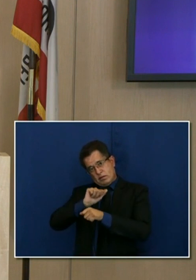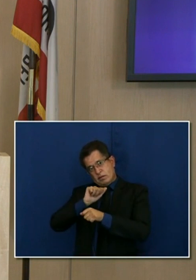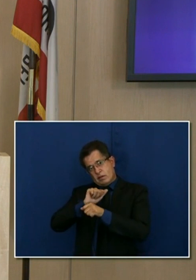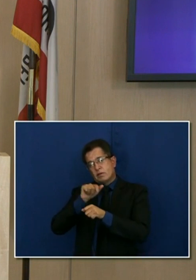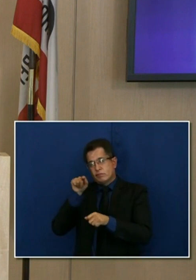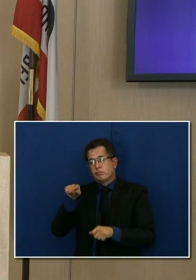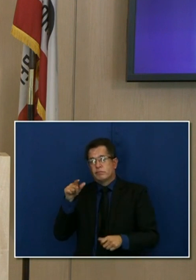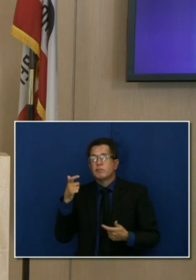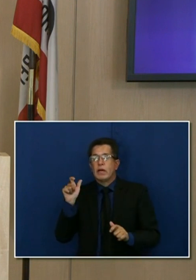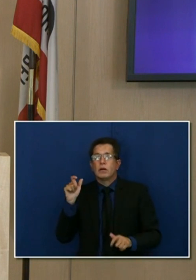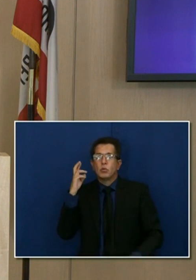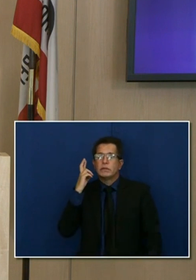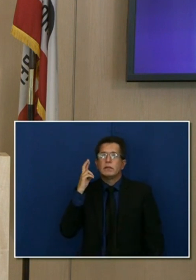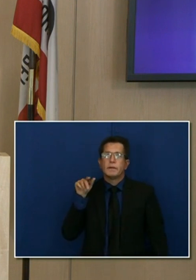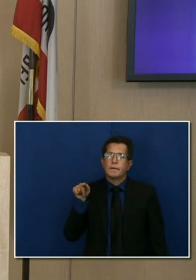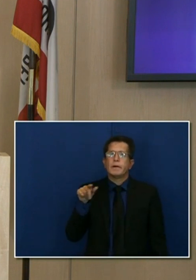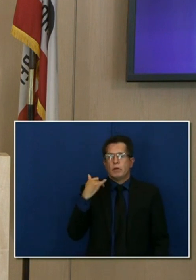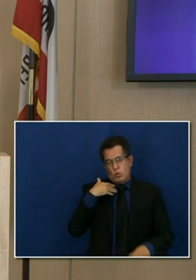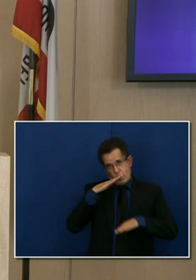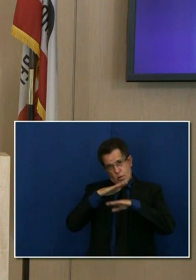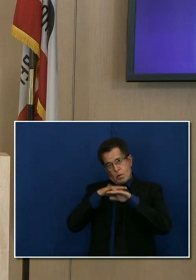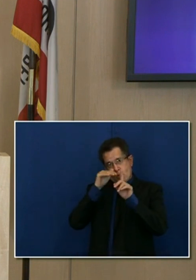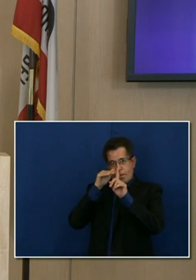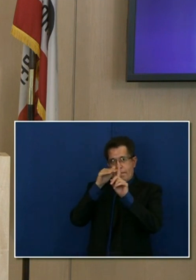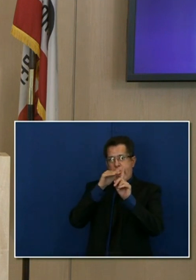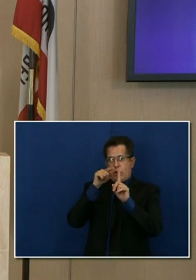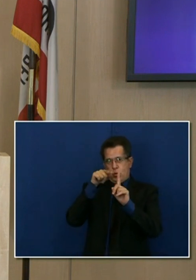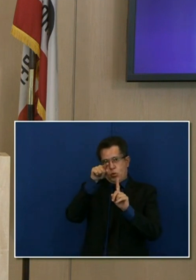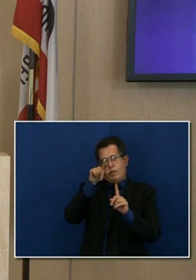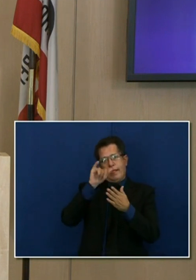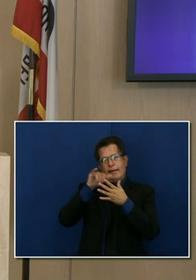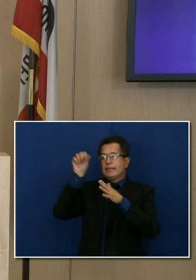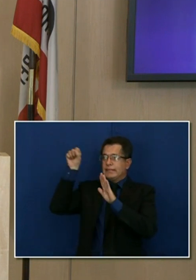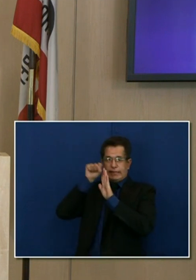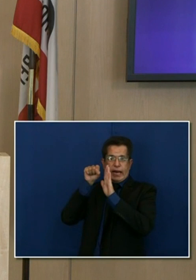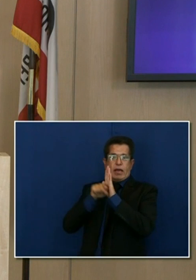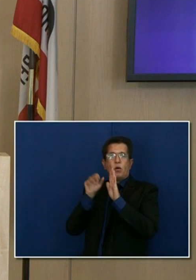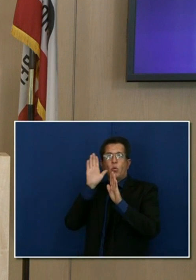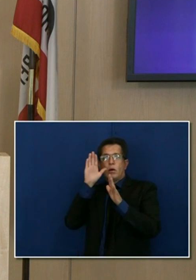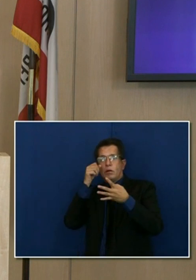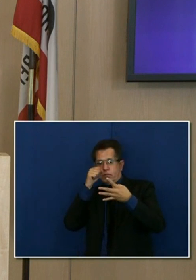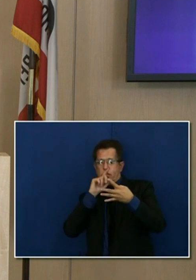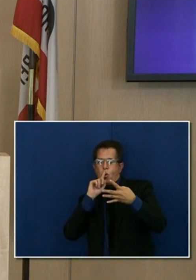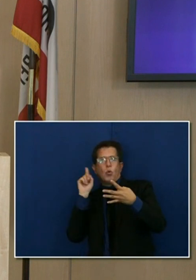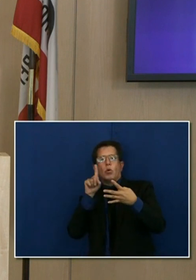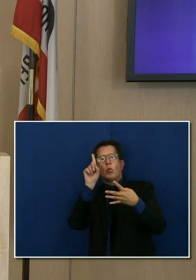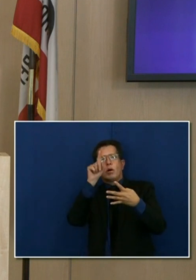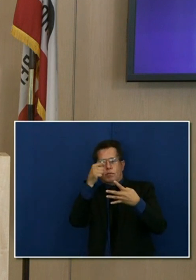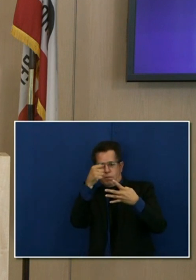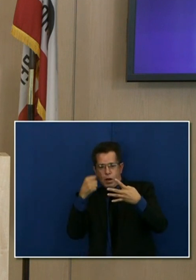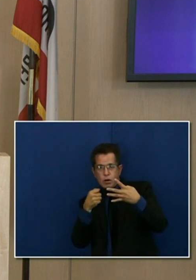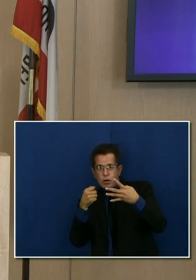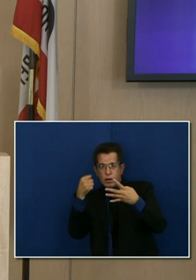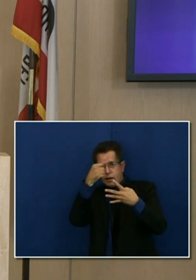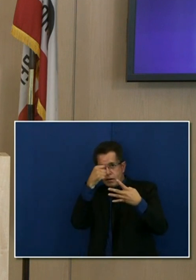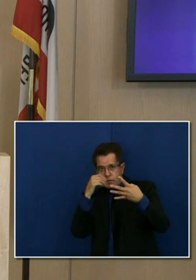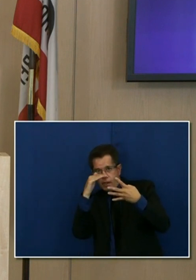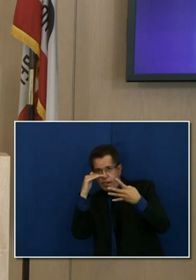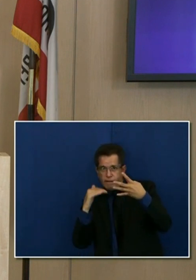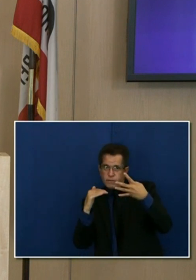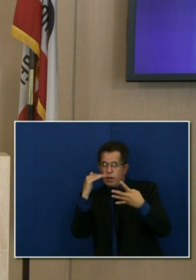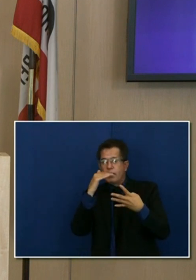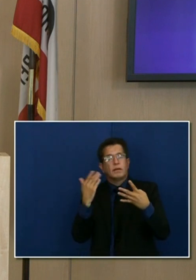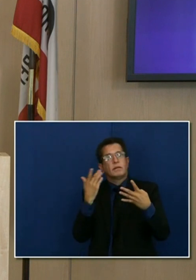remind everyone that the state's assessment that places us in one tier or another is